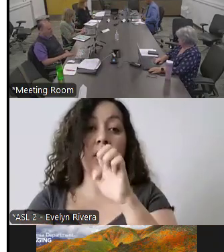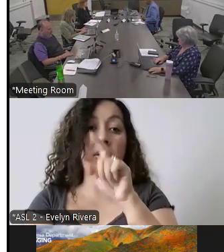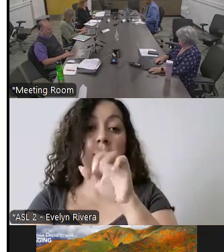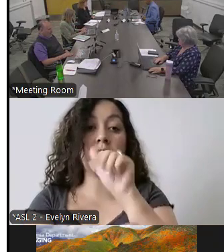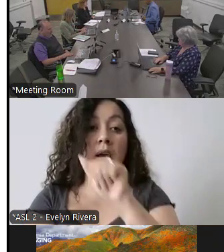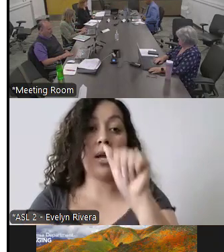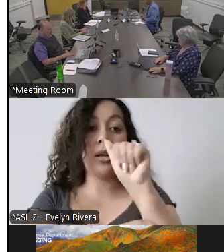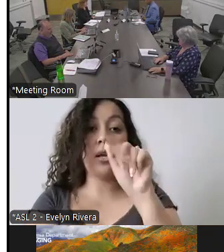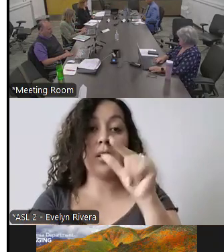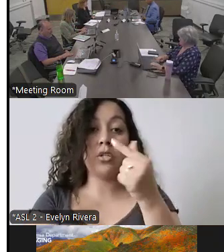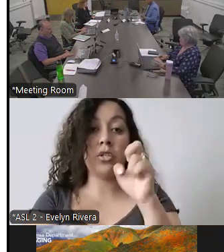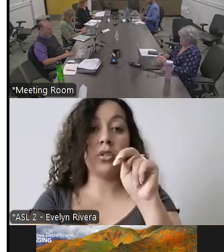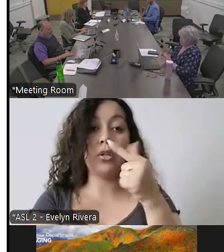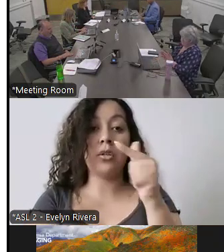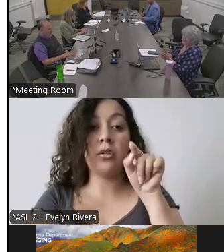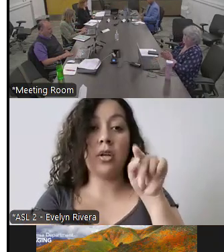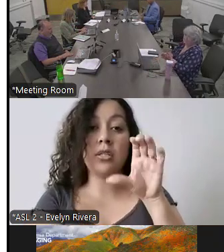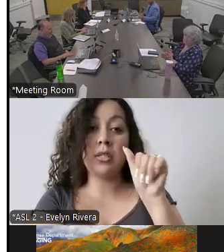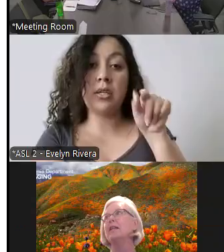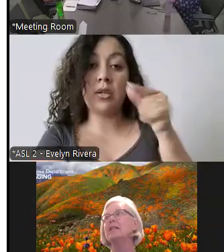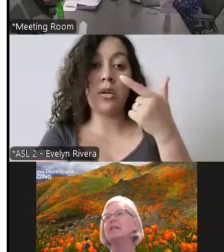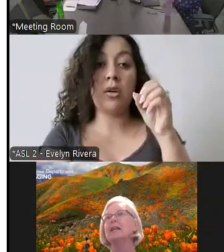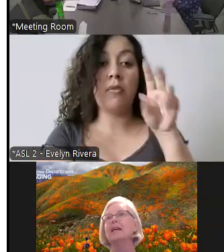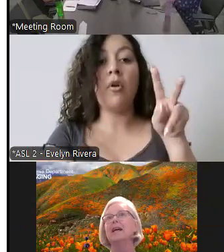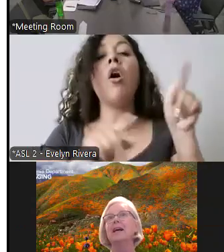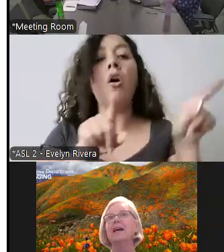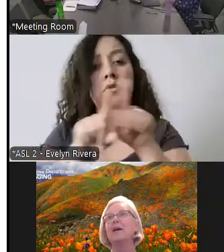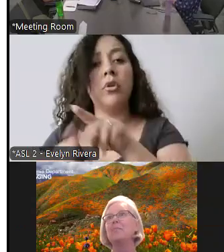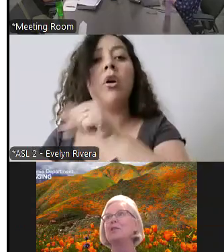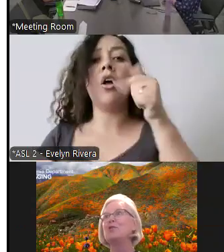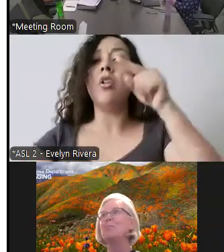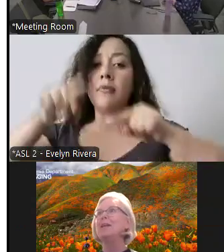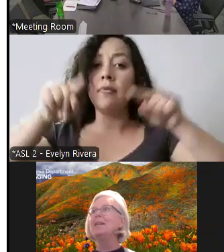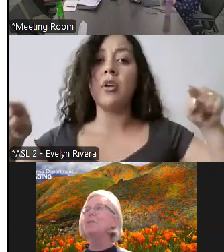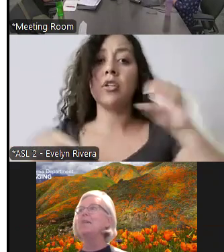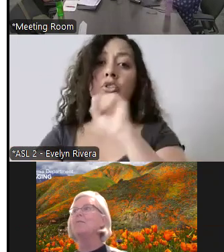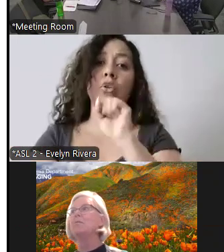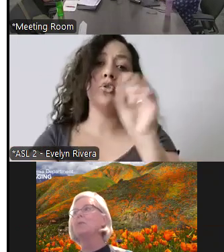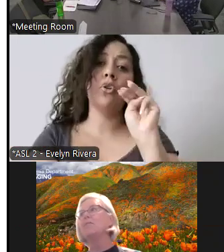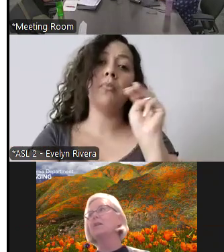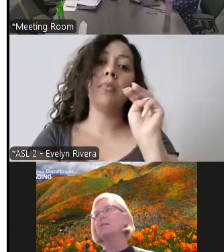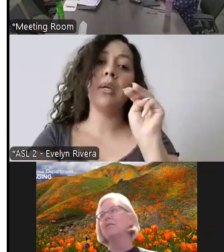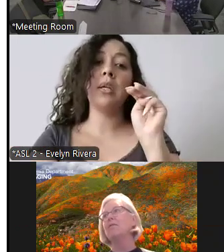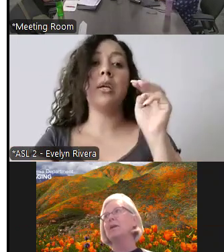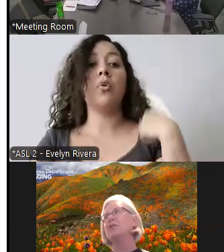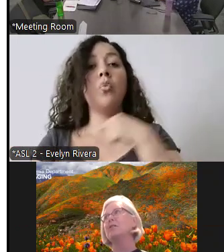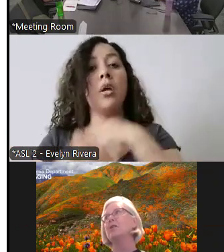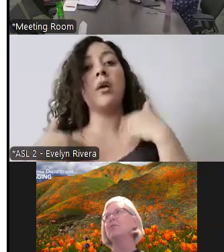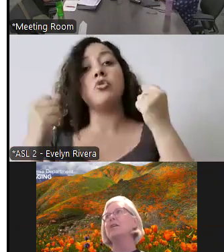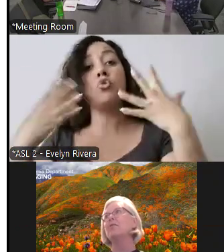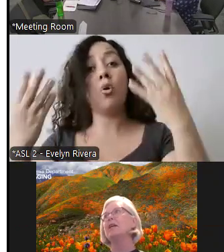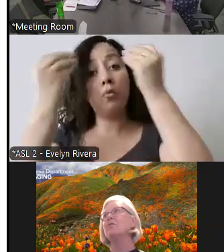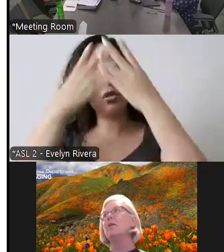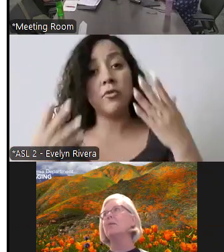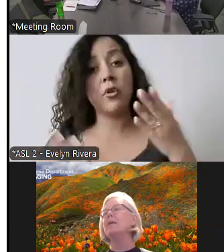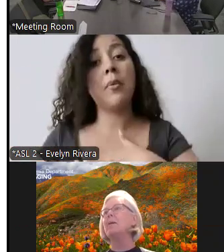@aging.ca.gov. And of course, all our various social media platforms. We have lots of information. So